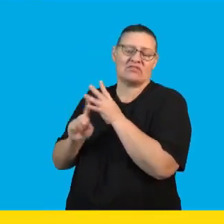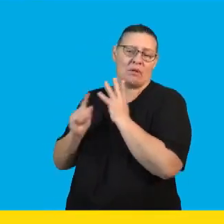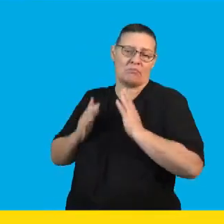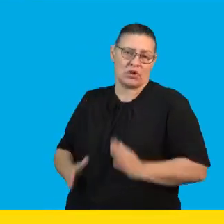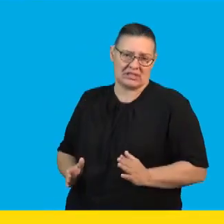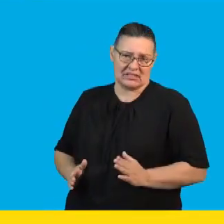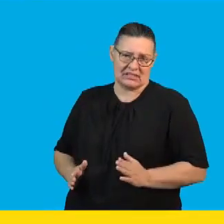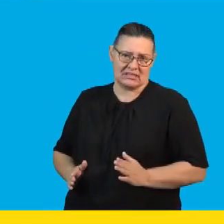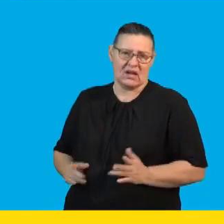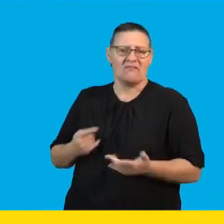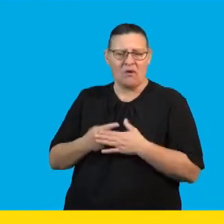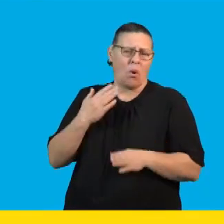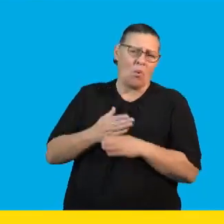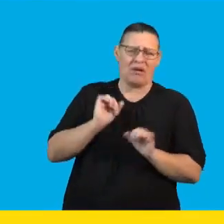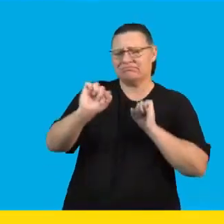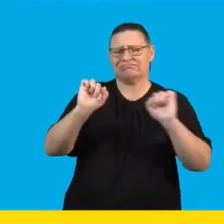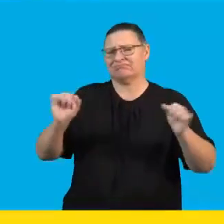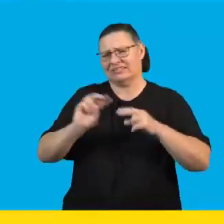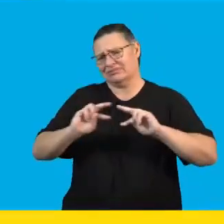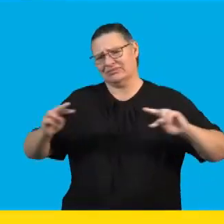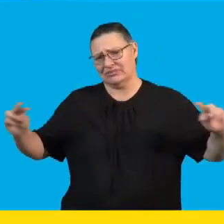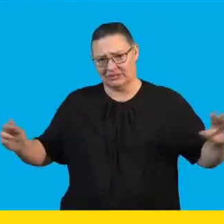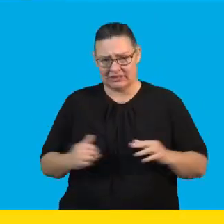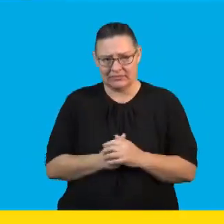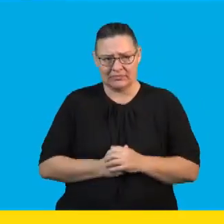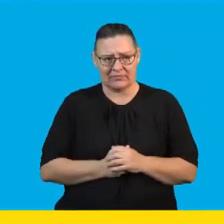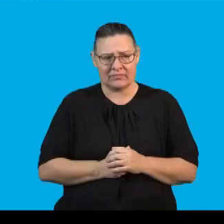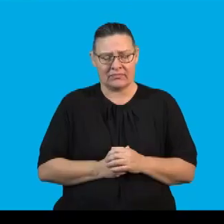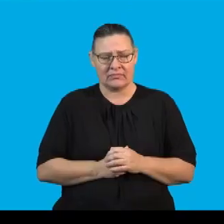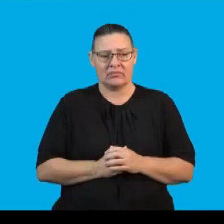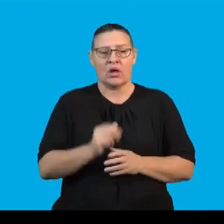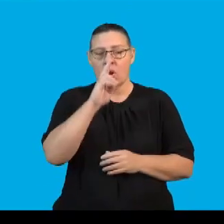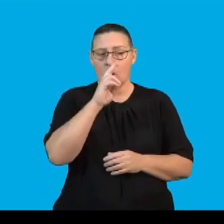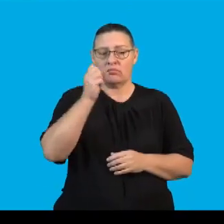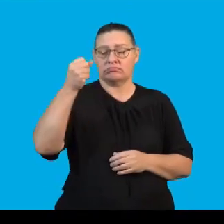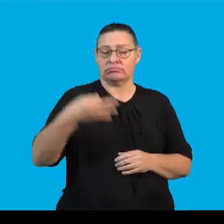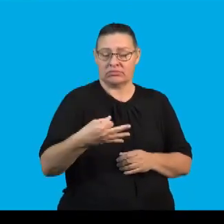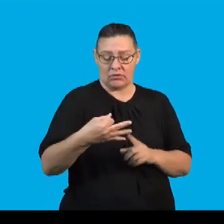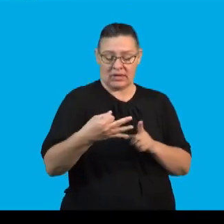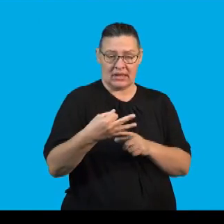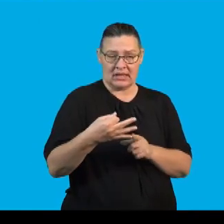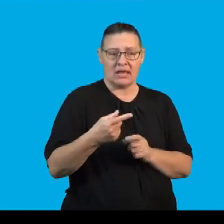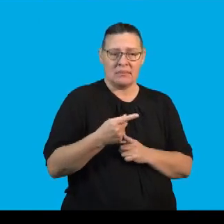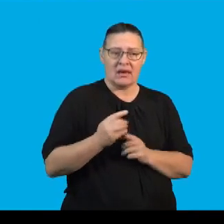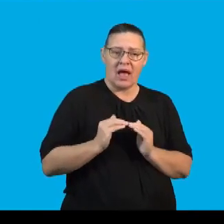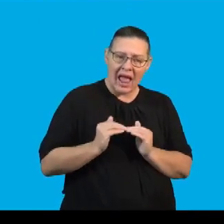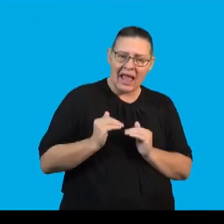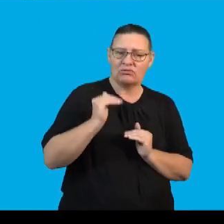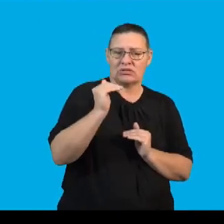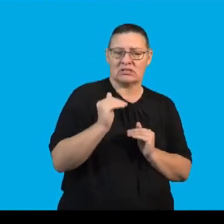influence different parts of the body for different functions. If we look at bullet number 3,